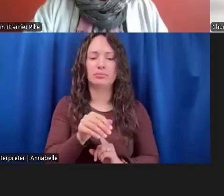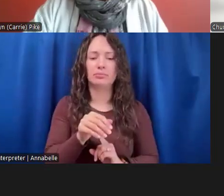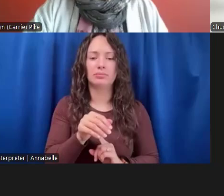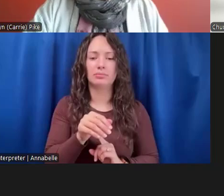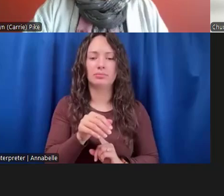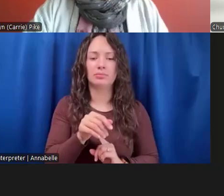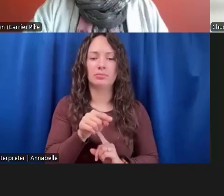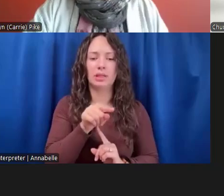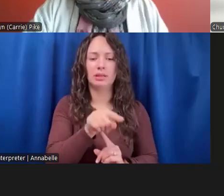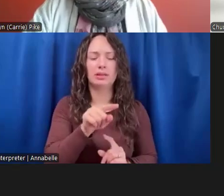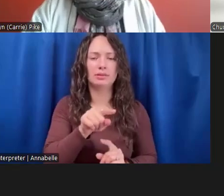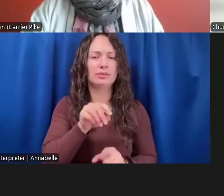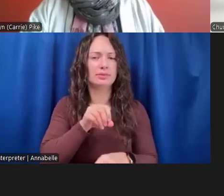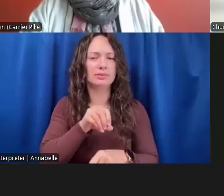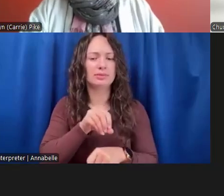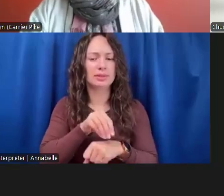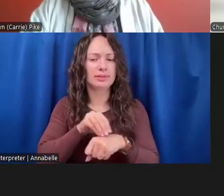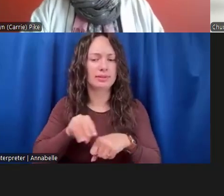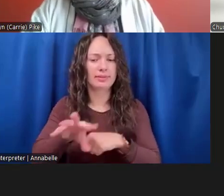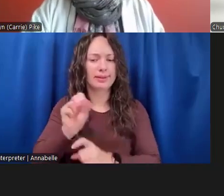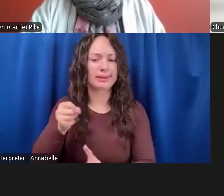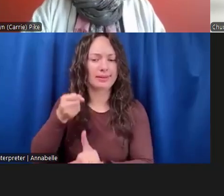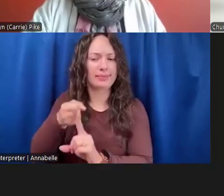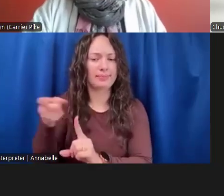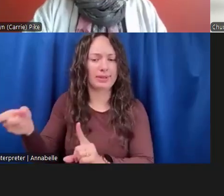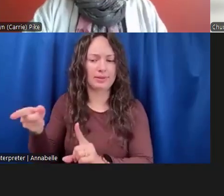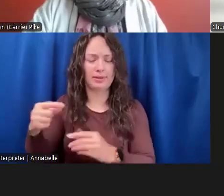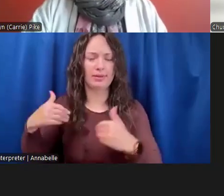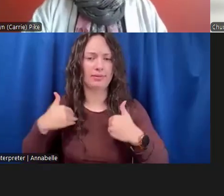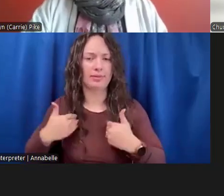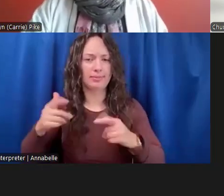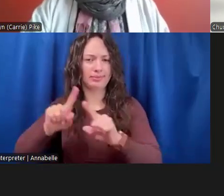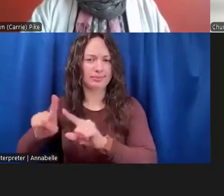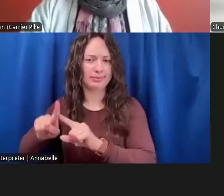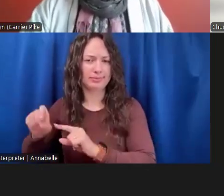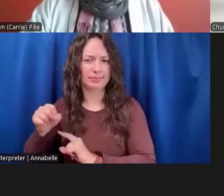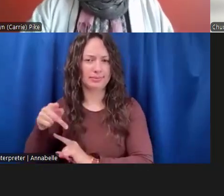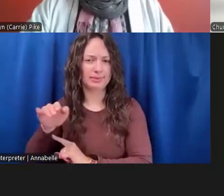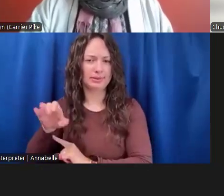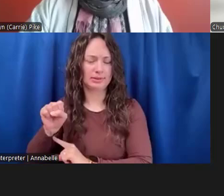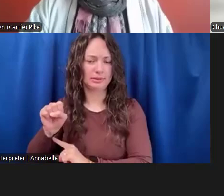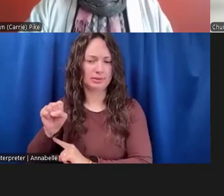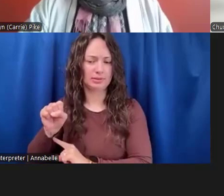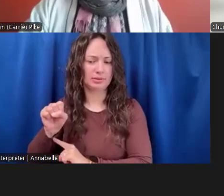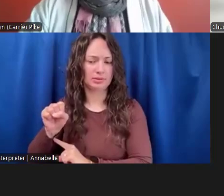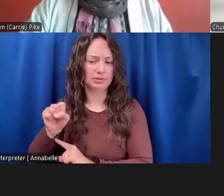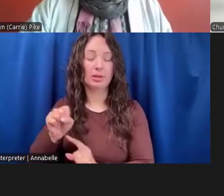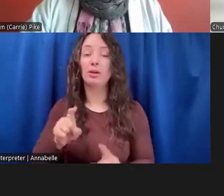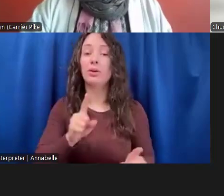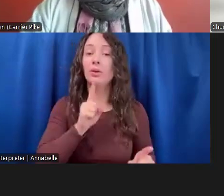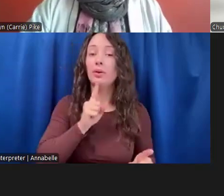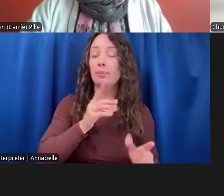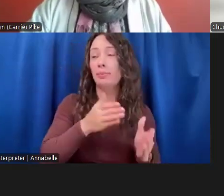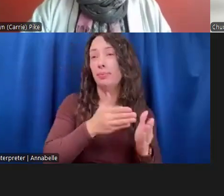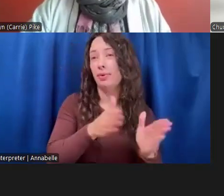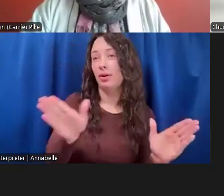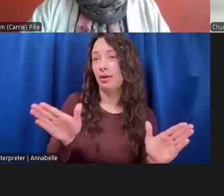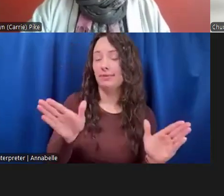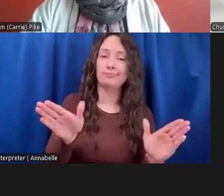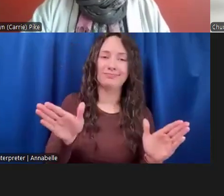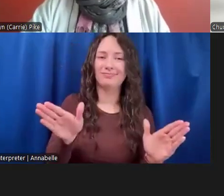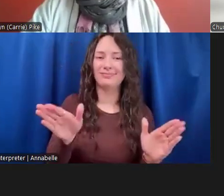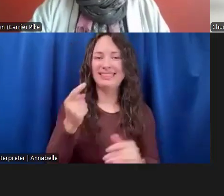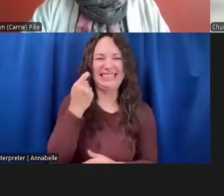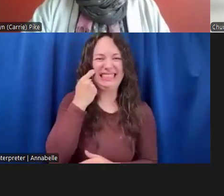some of our wildlife species? Yeah, I'll say broadly, it's an area that we are only recently sort of starting to study is sort